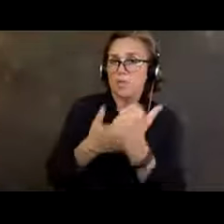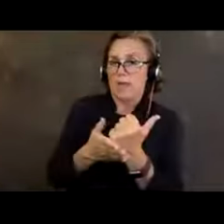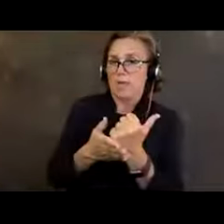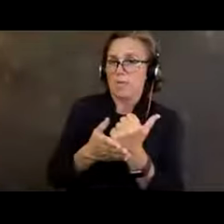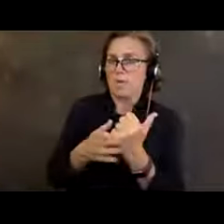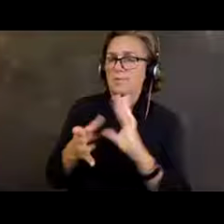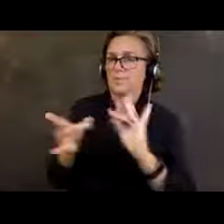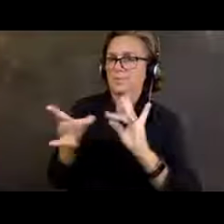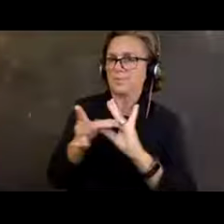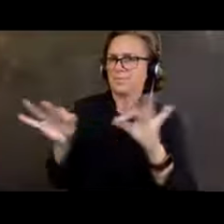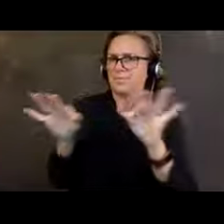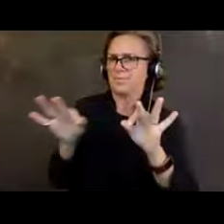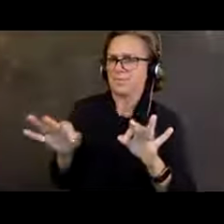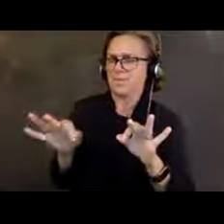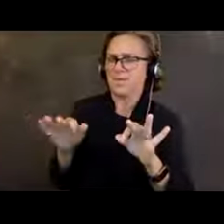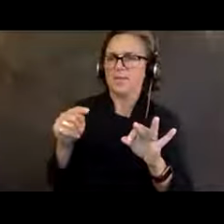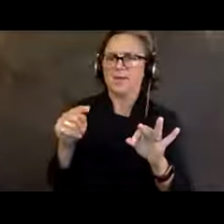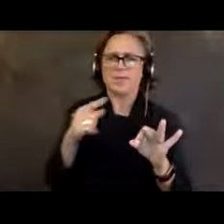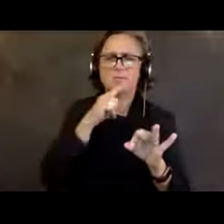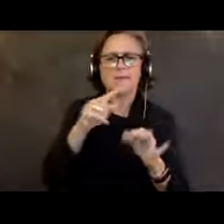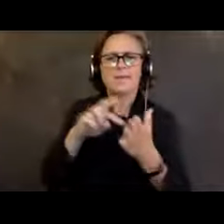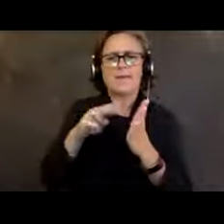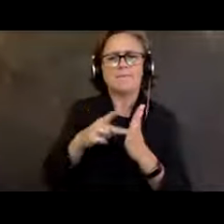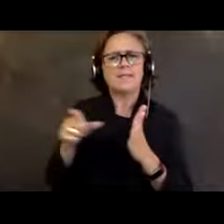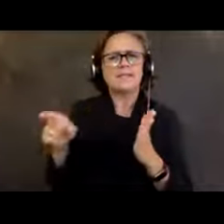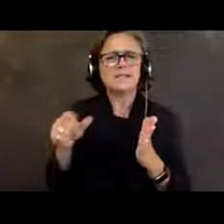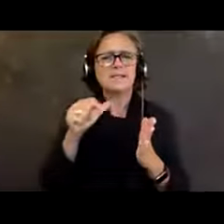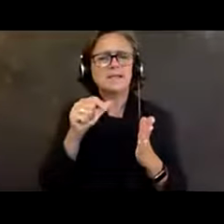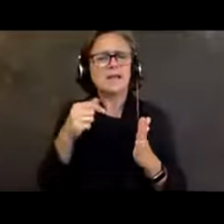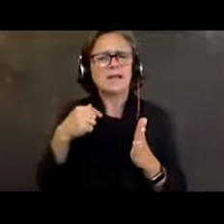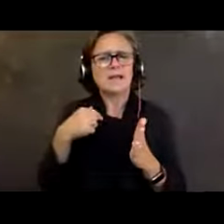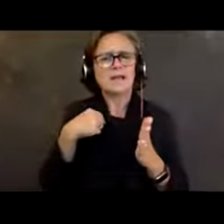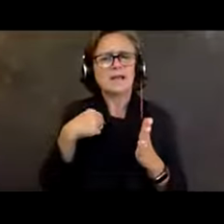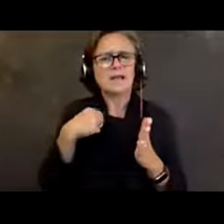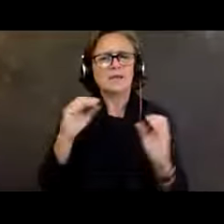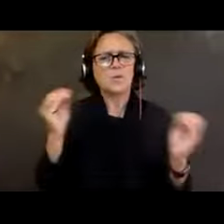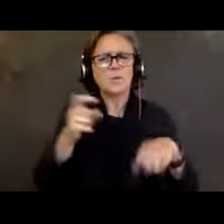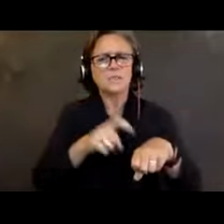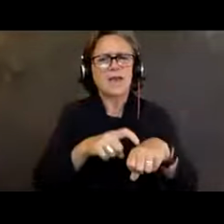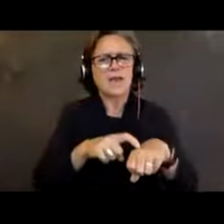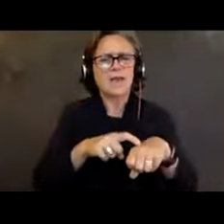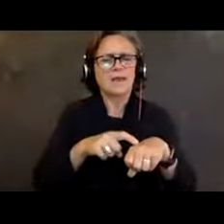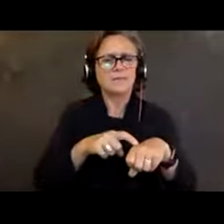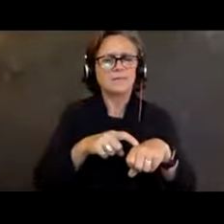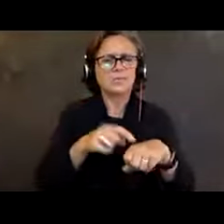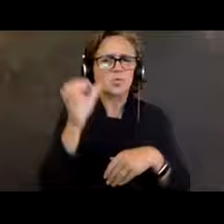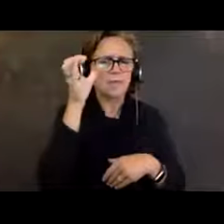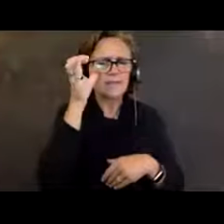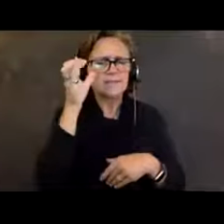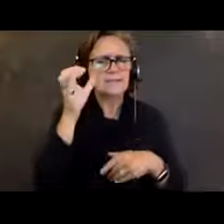to step back and really ask questions before, and letting my children's answers guide the